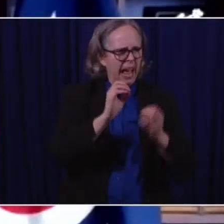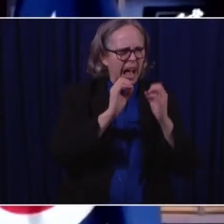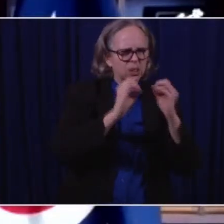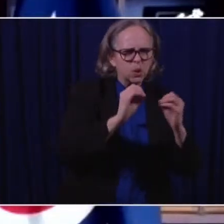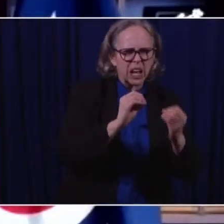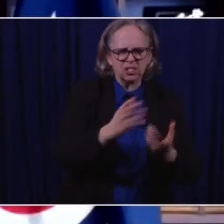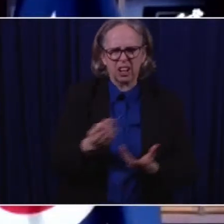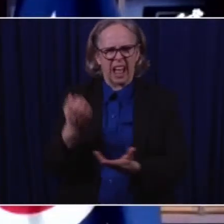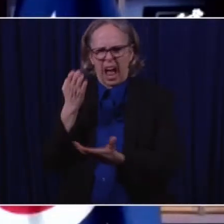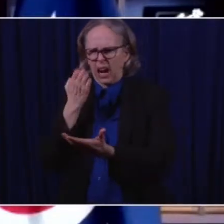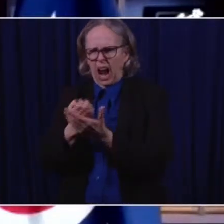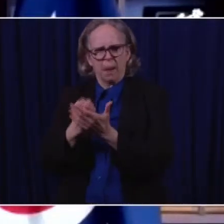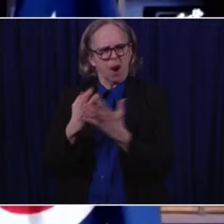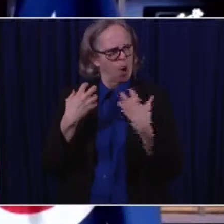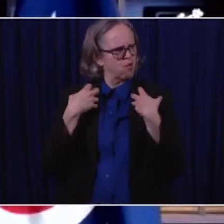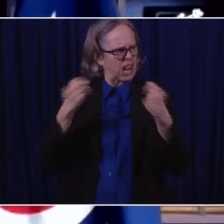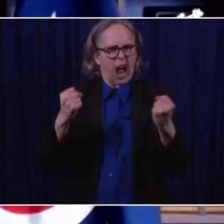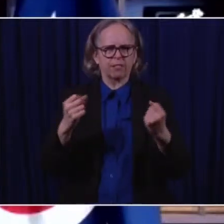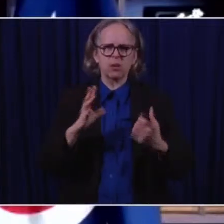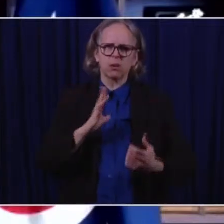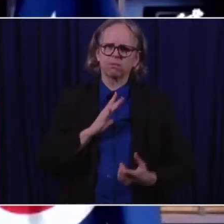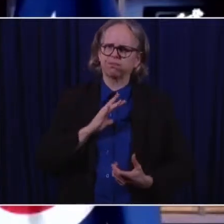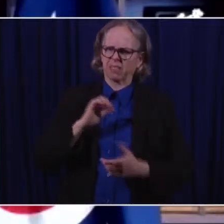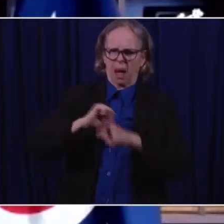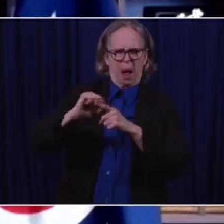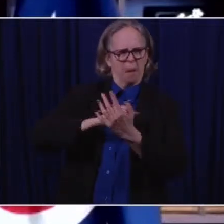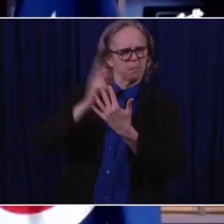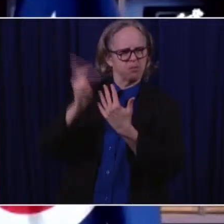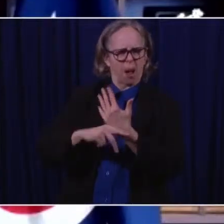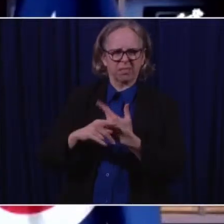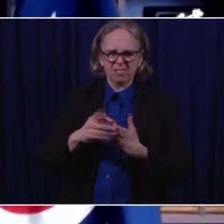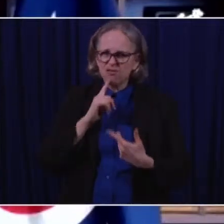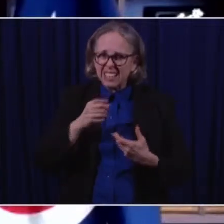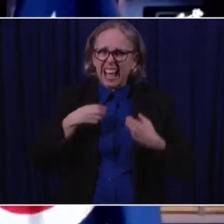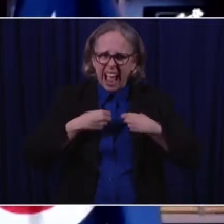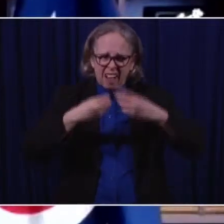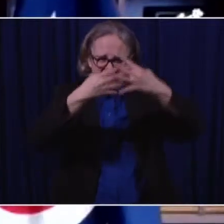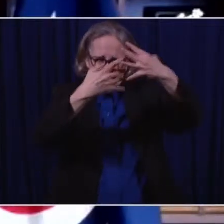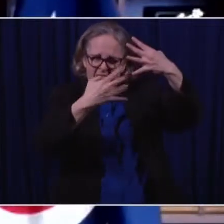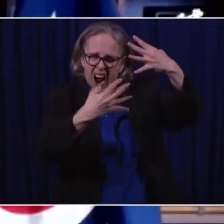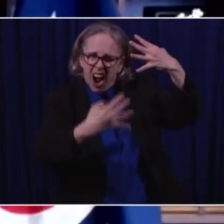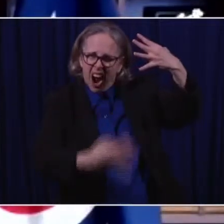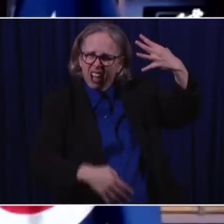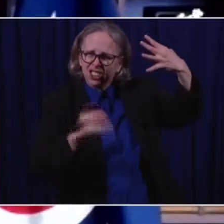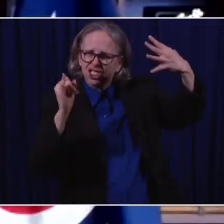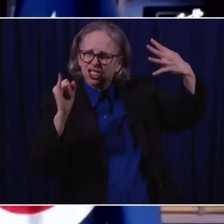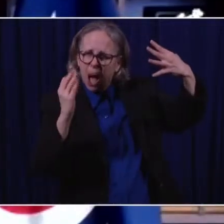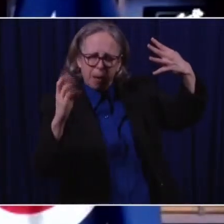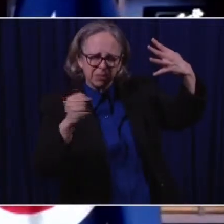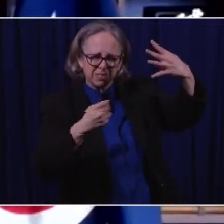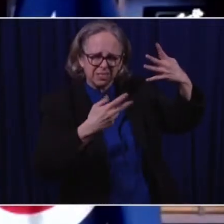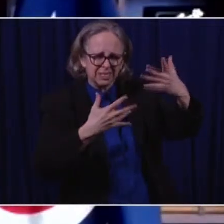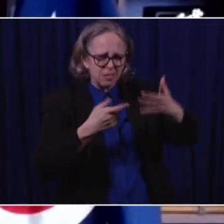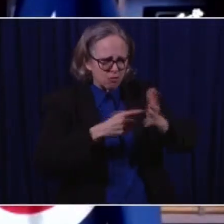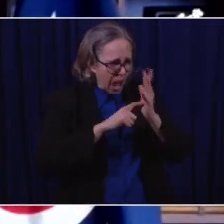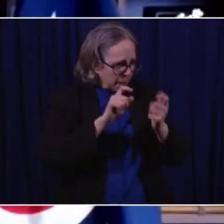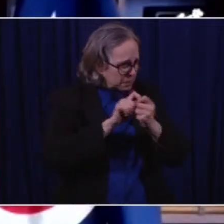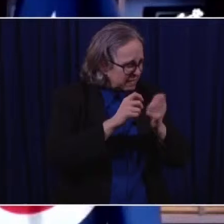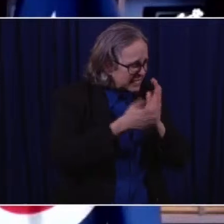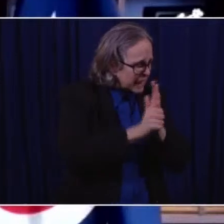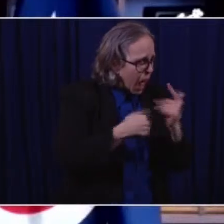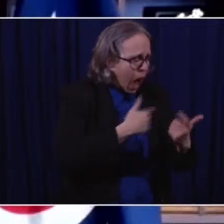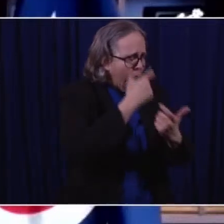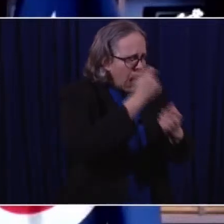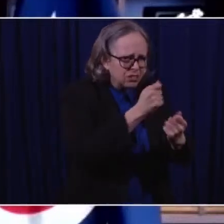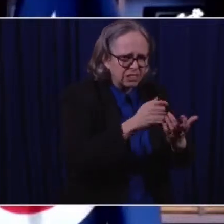know exist, doing it in an affordable way, and helping make sure that the employers of our state have the skills that they need